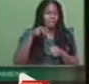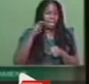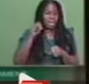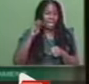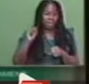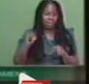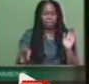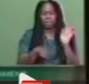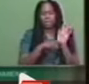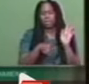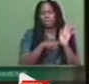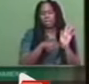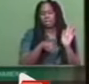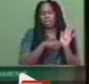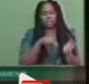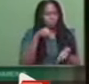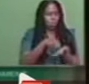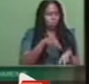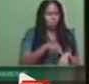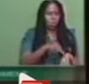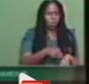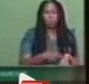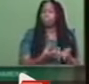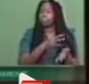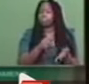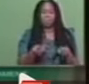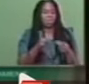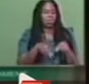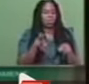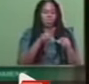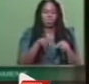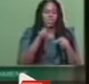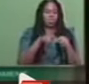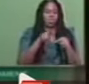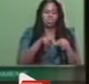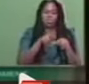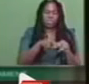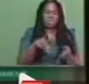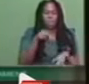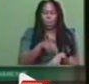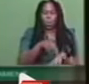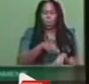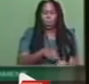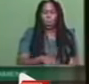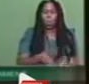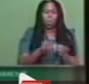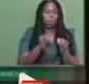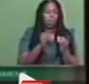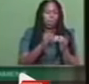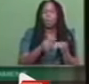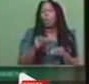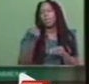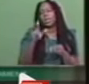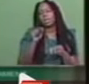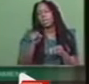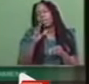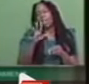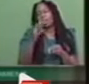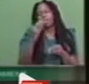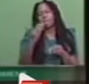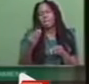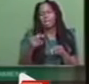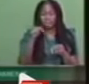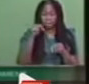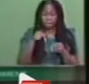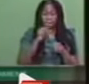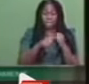first budget. And it continued to increase. 2017, $13.5 billion. This year, I think it was